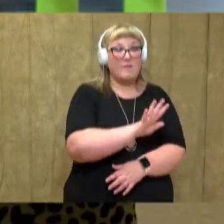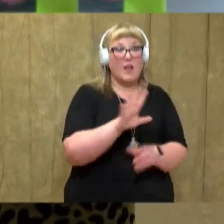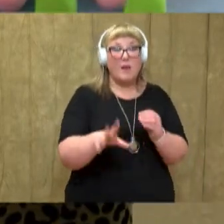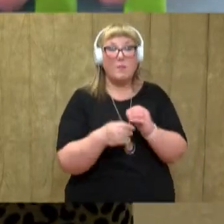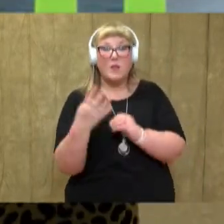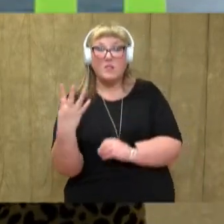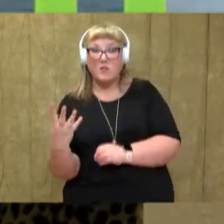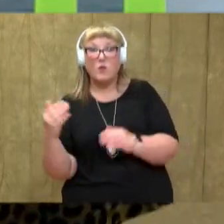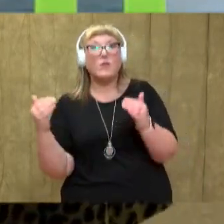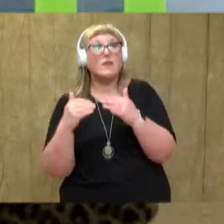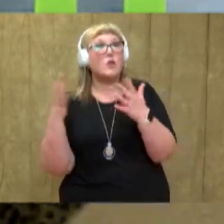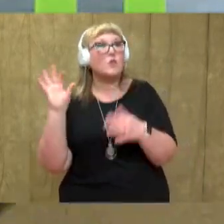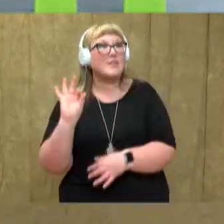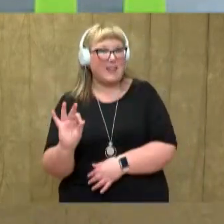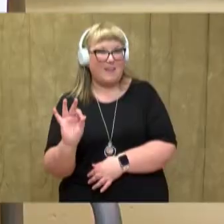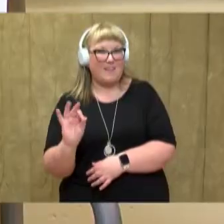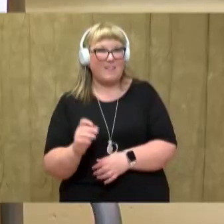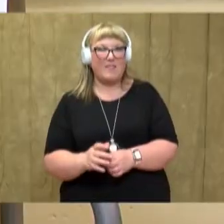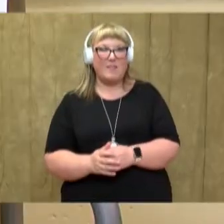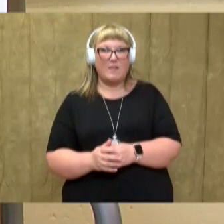plus 4 equals 9.